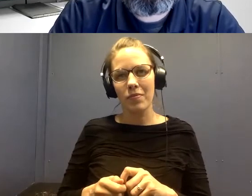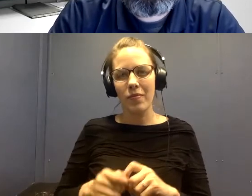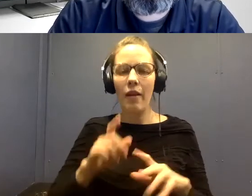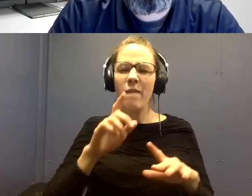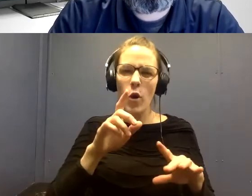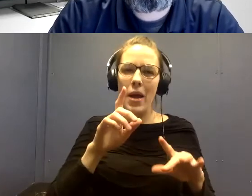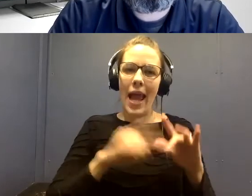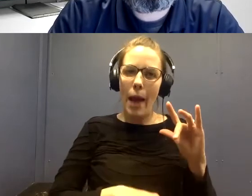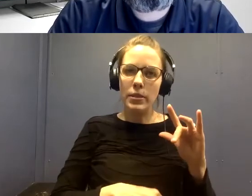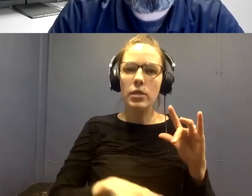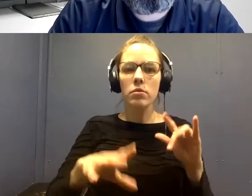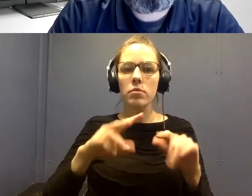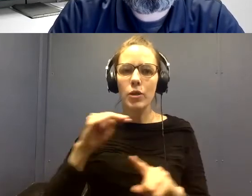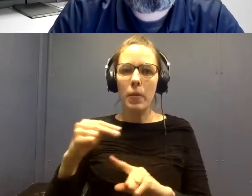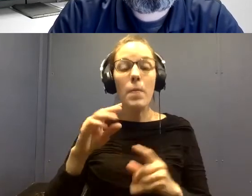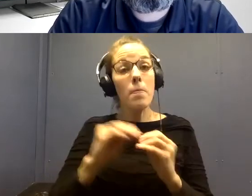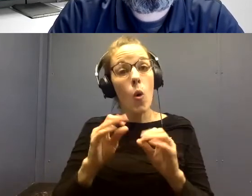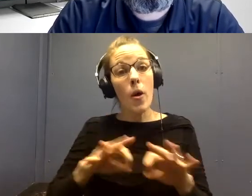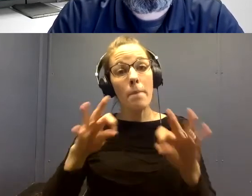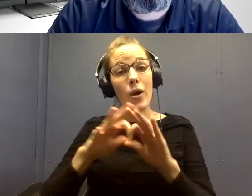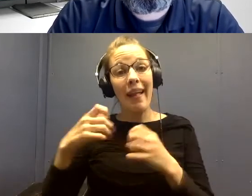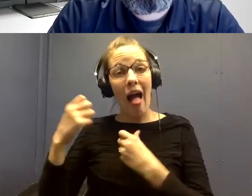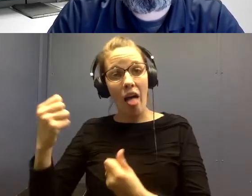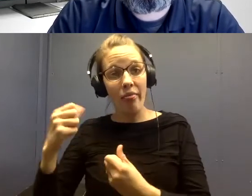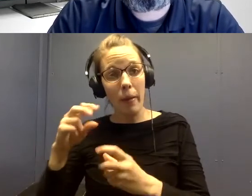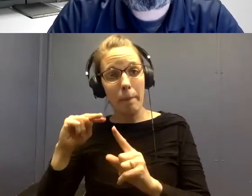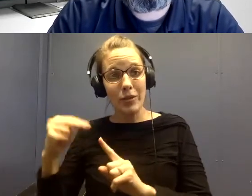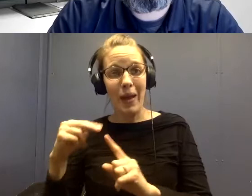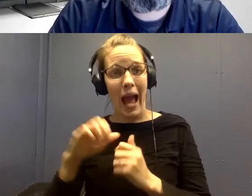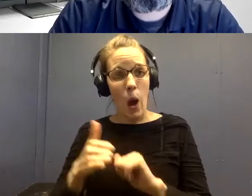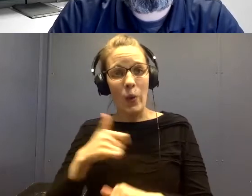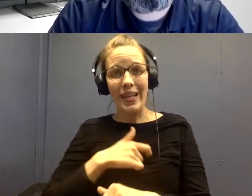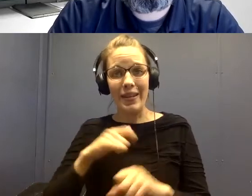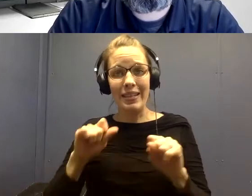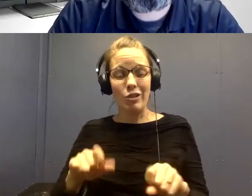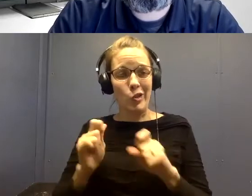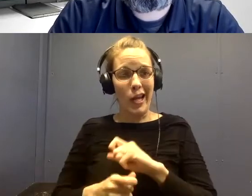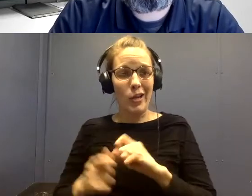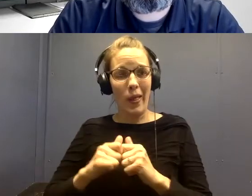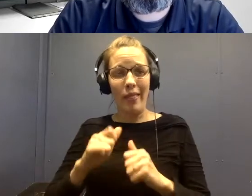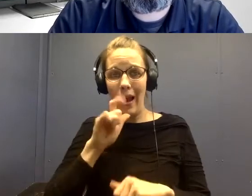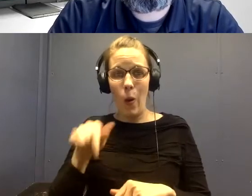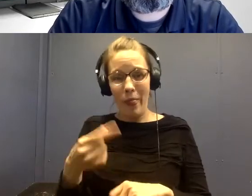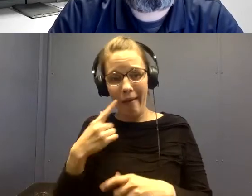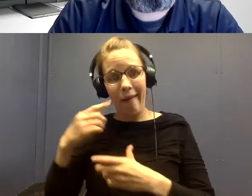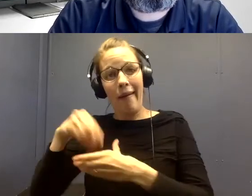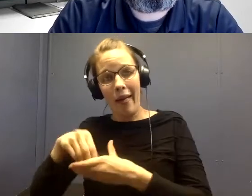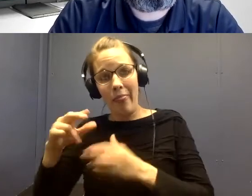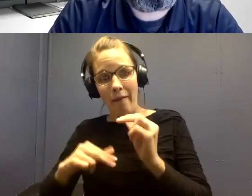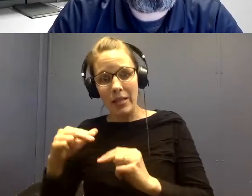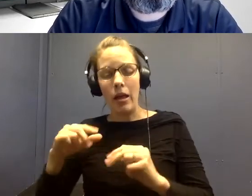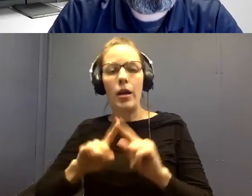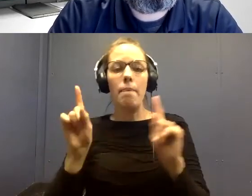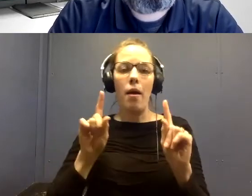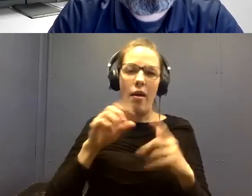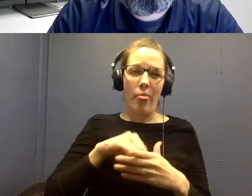perspective, but more importantly, from a health perspective, how could we change that with not only within our facility, but within the community and